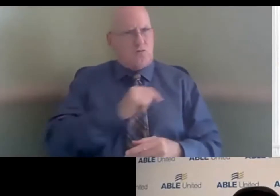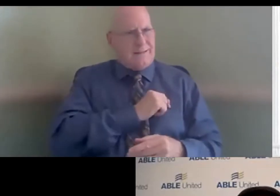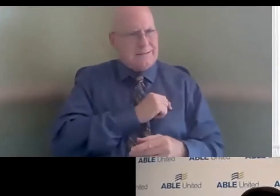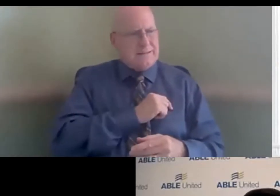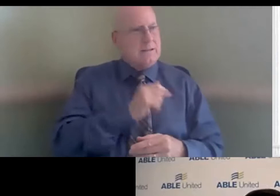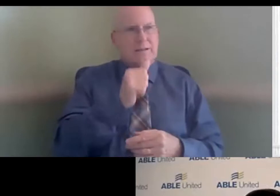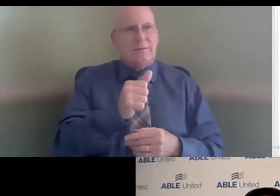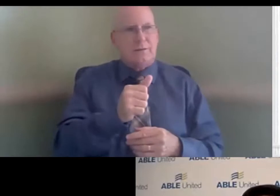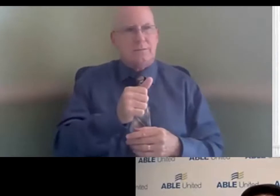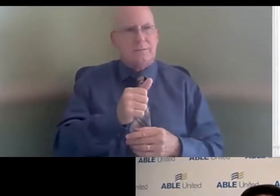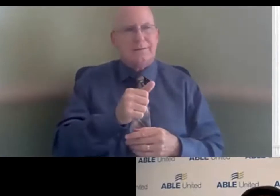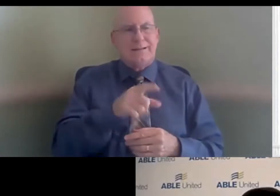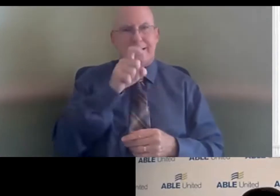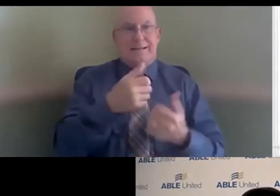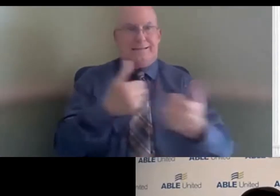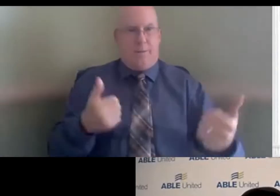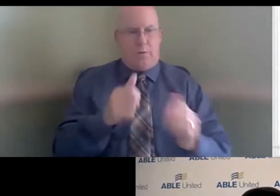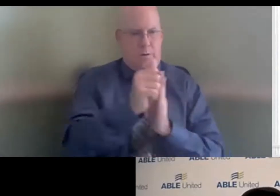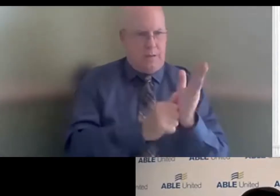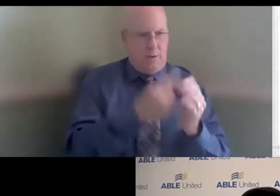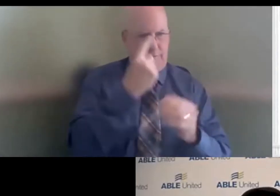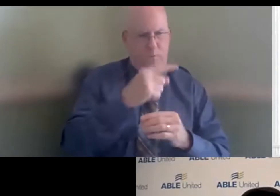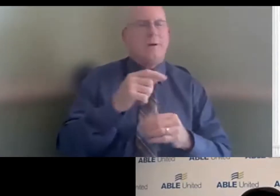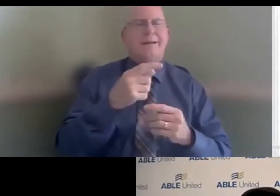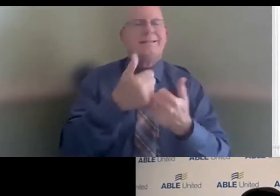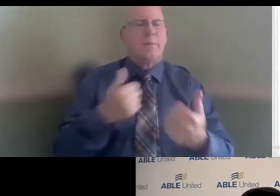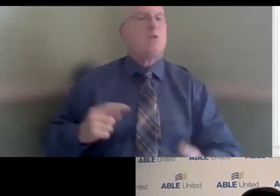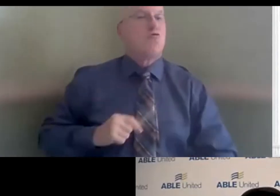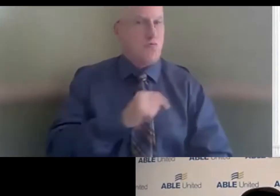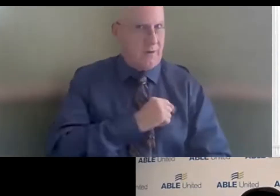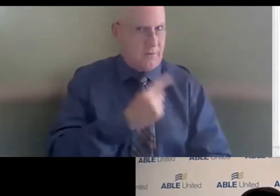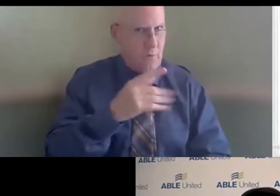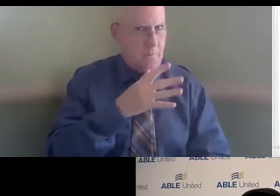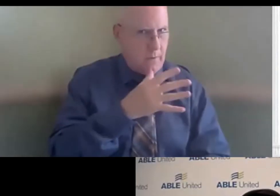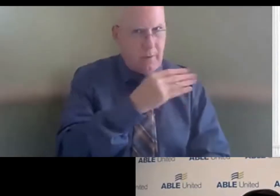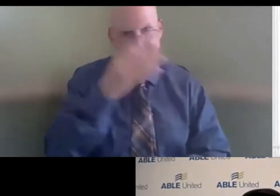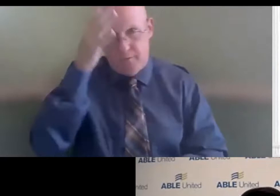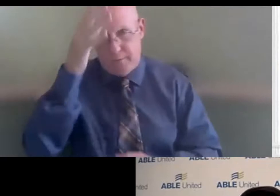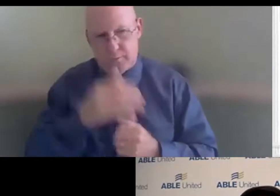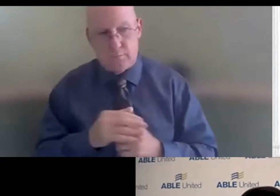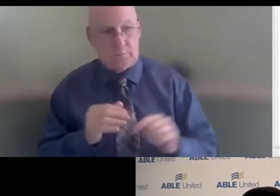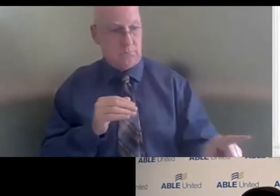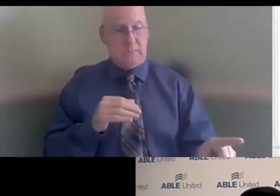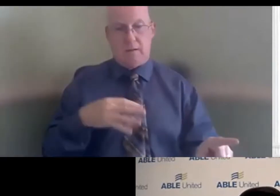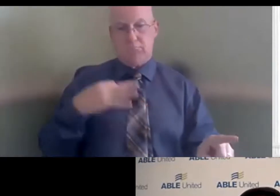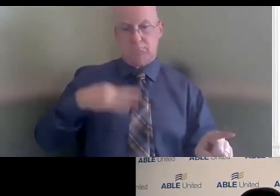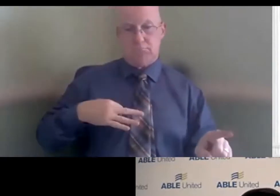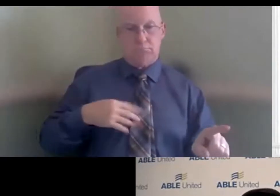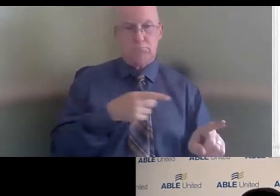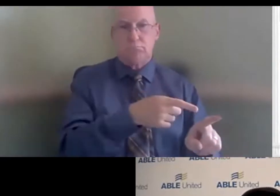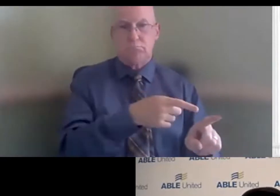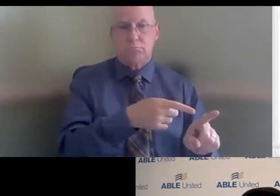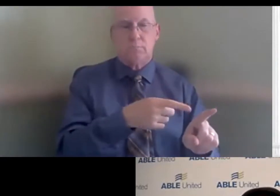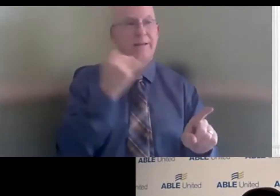parents each having their own trust. So, recognizing that young adult is the beneficiary, normally if it's a